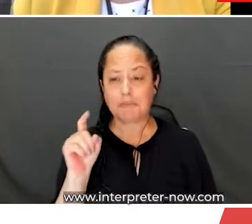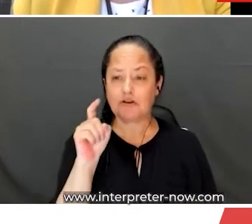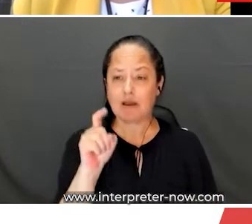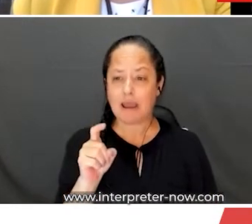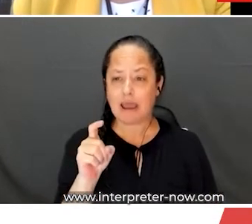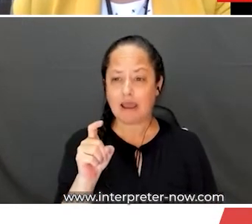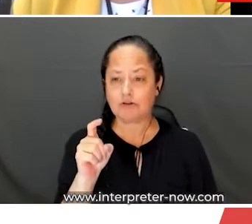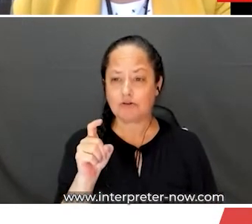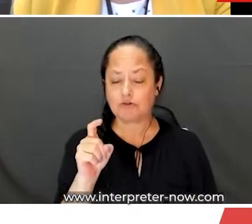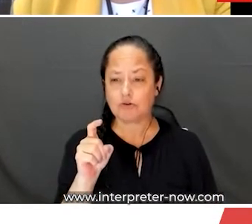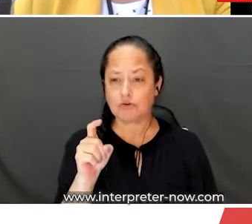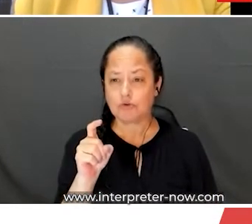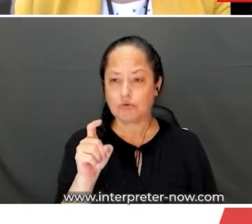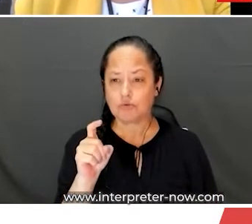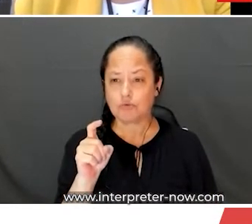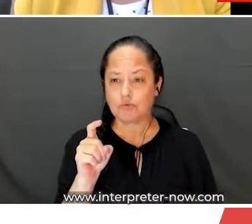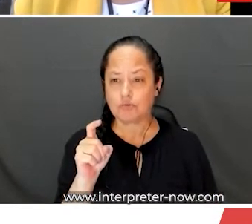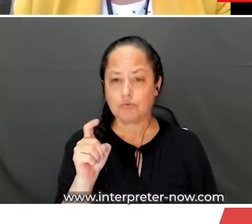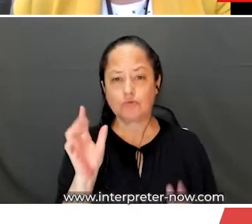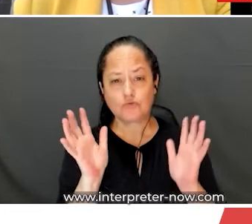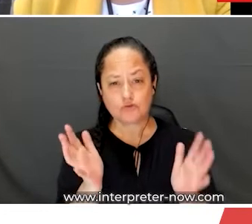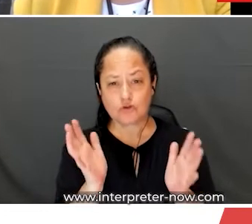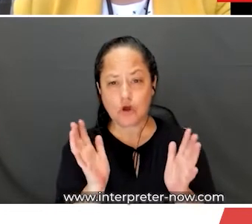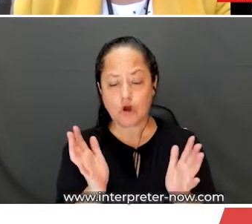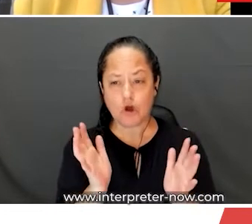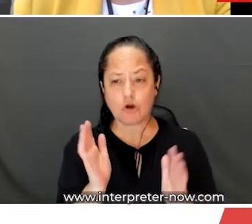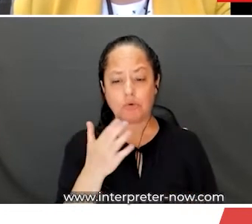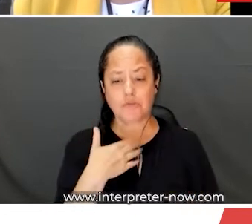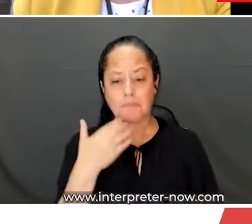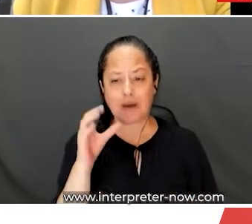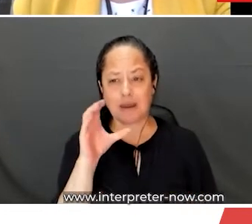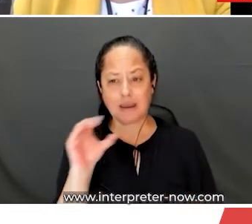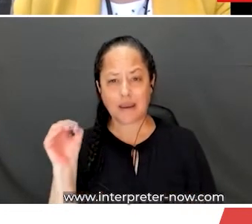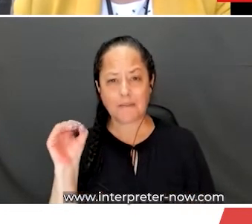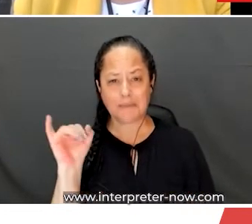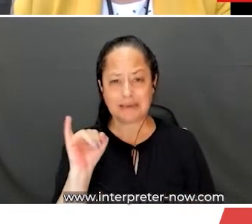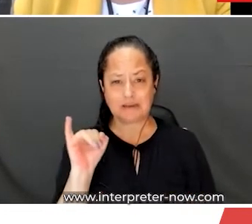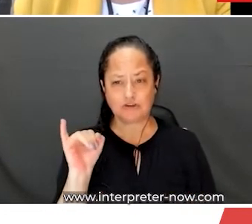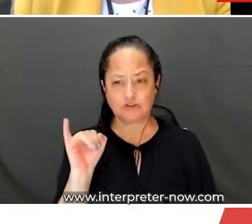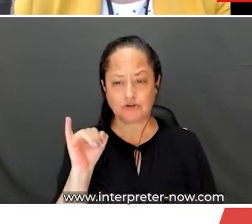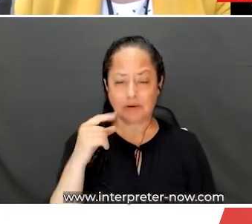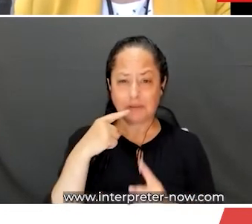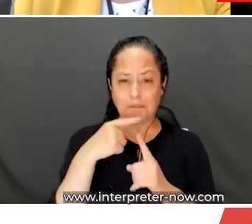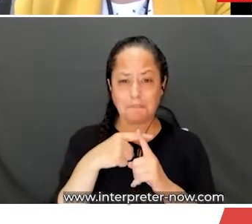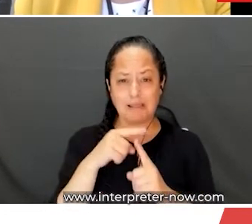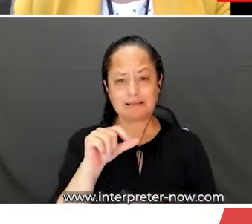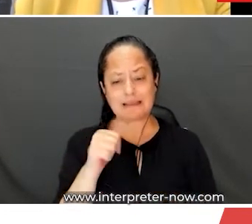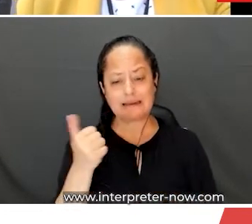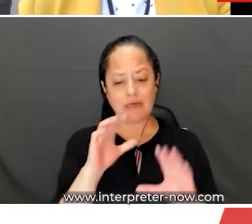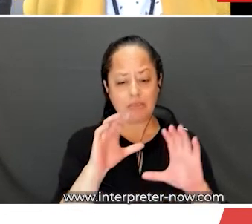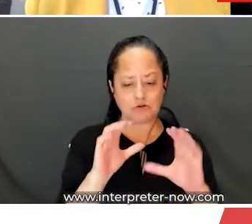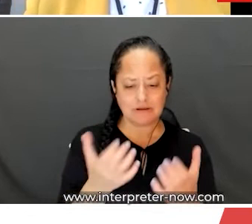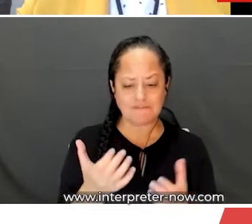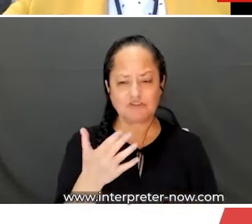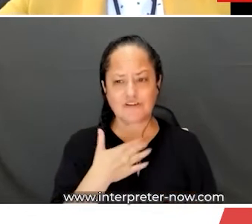for certain issue, I had to talk to my company insurance plus another division of my